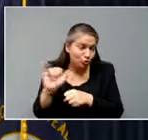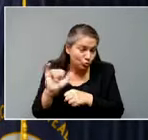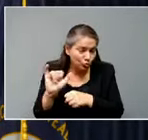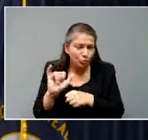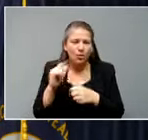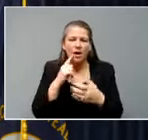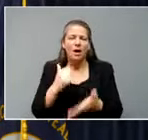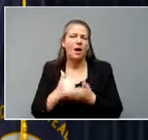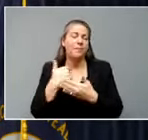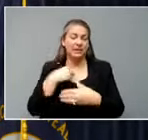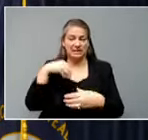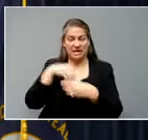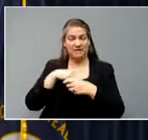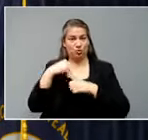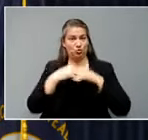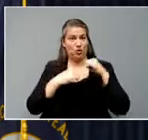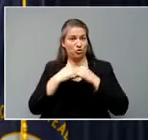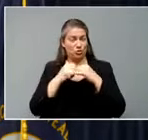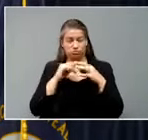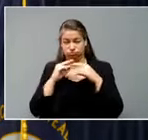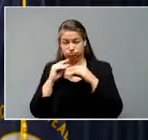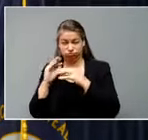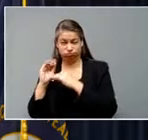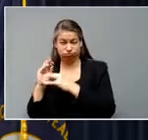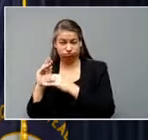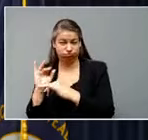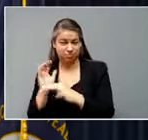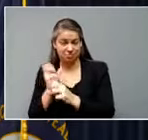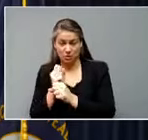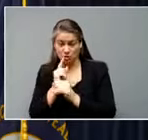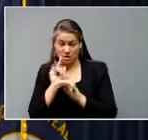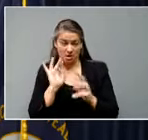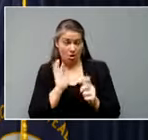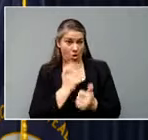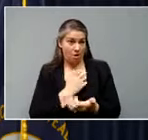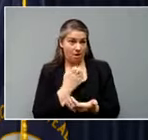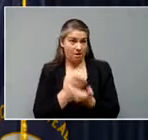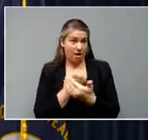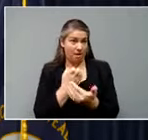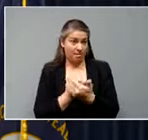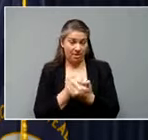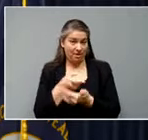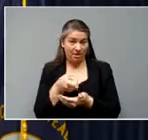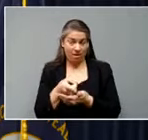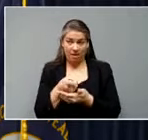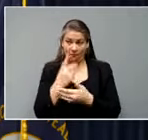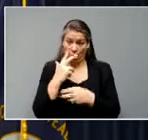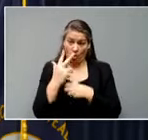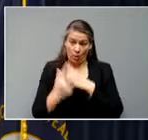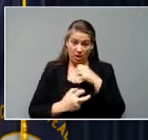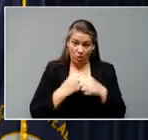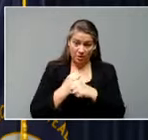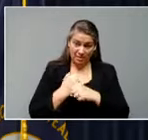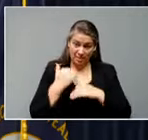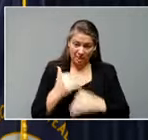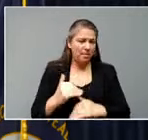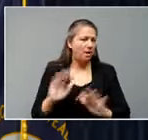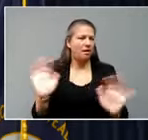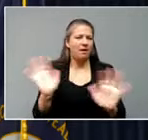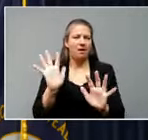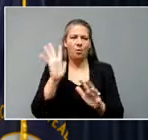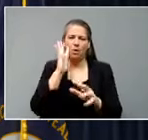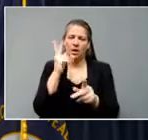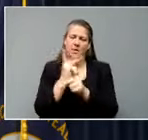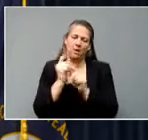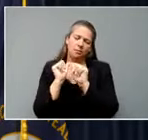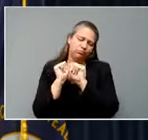need to ensure that an economy that is on fire doesn't just continue for 3 years, but the next 30 years.